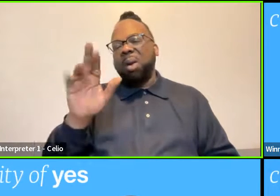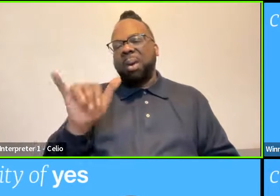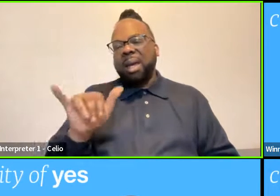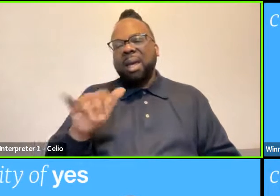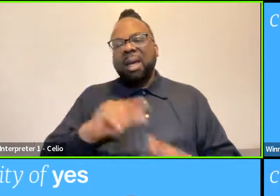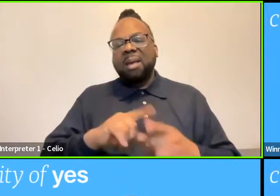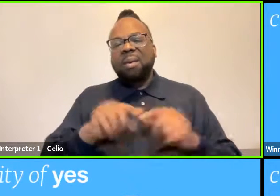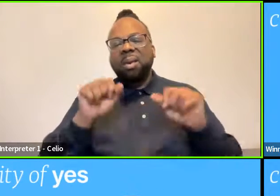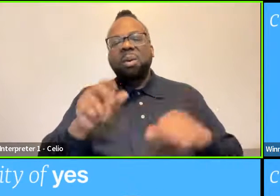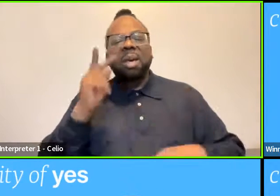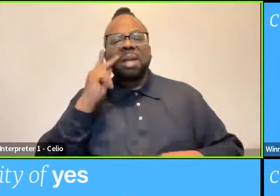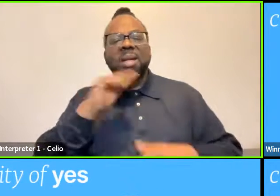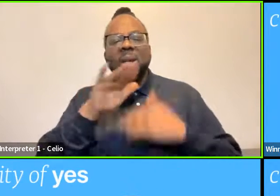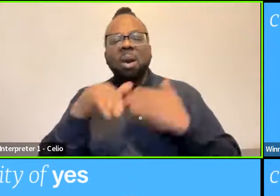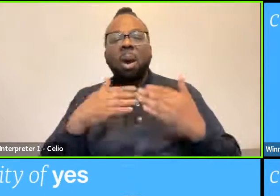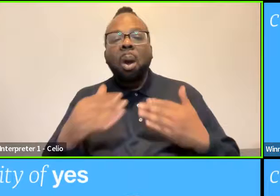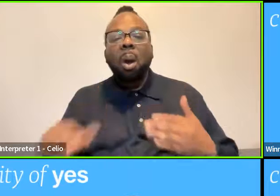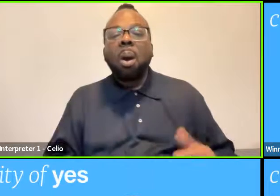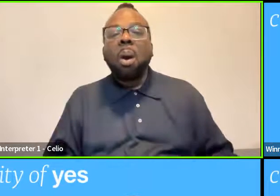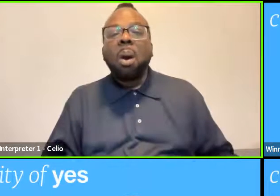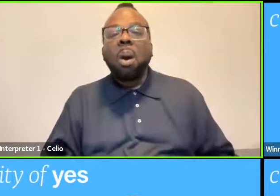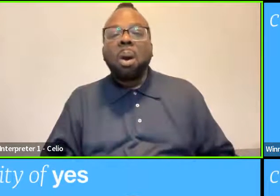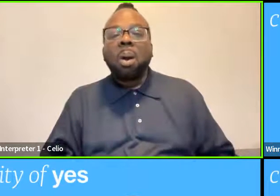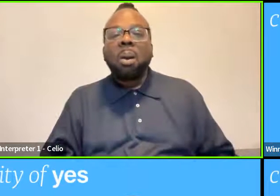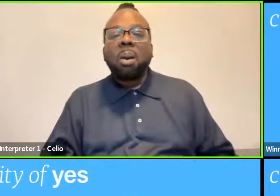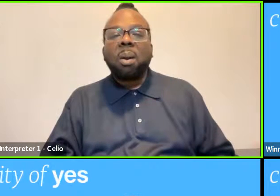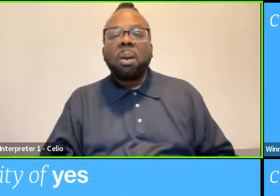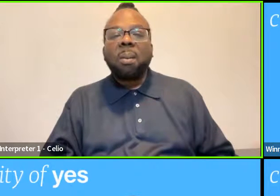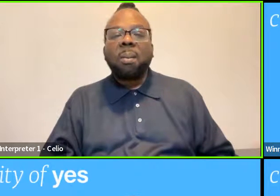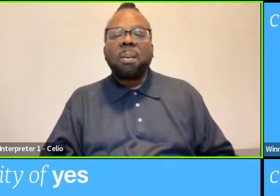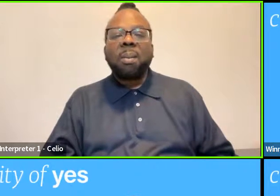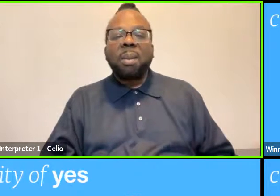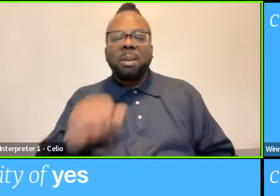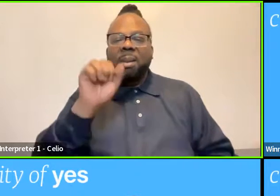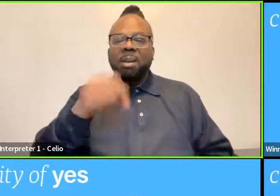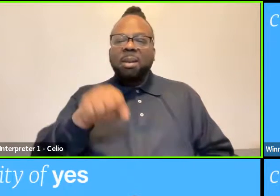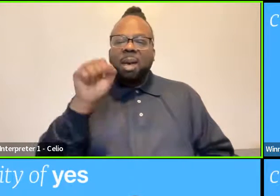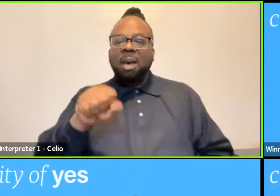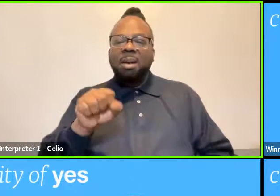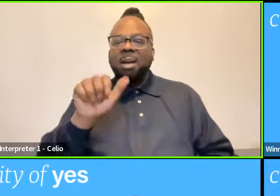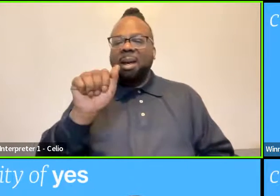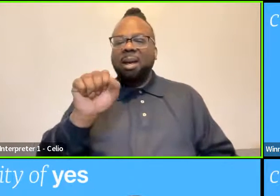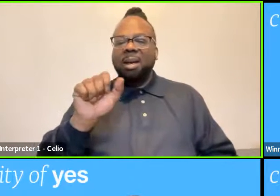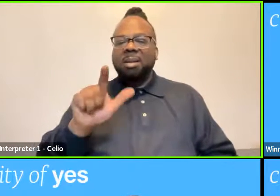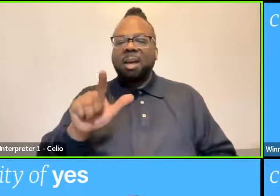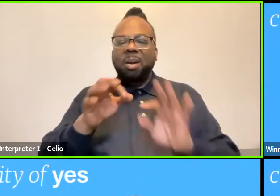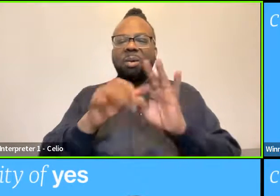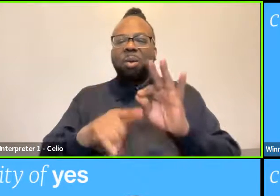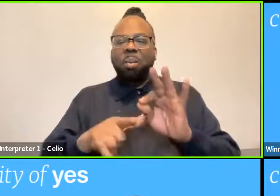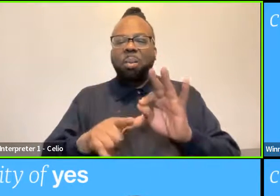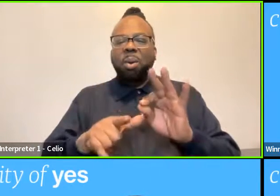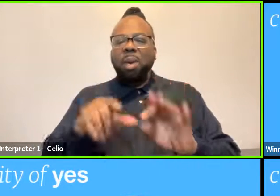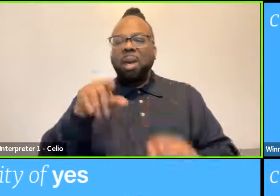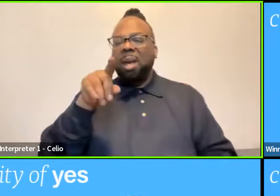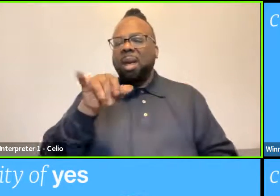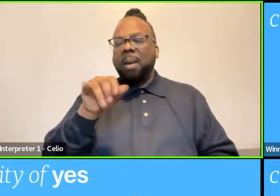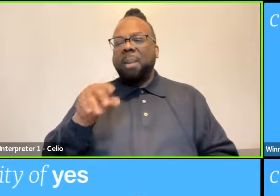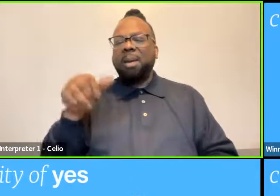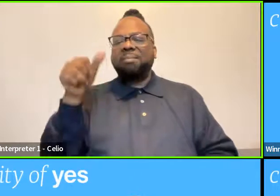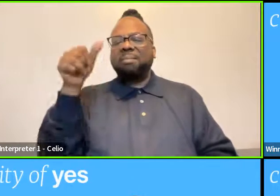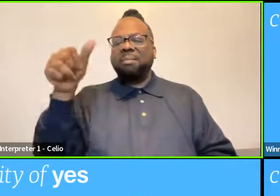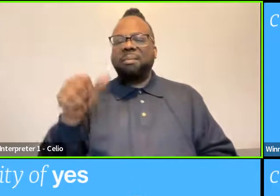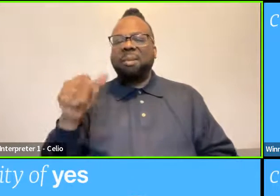that works for you. But yes, the ASL interpreter is pinned, so that if people need to